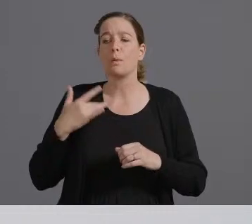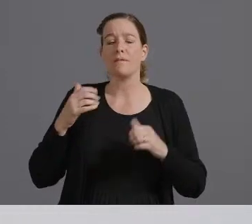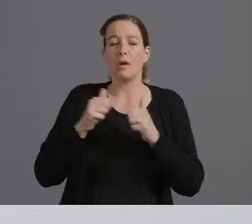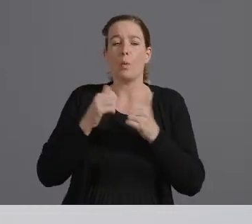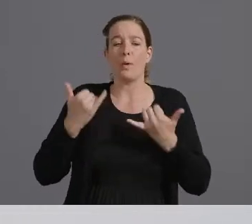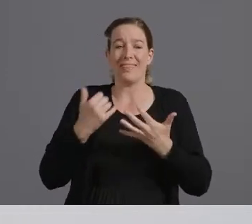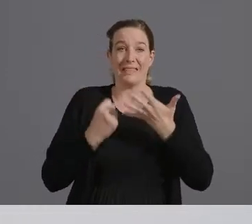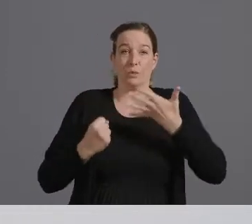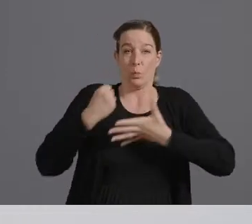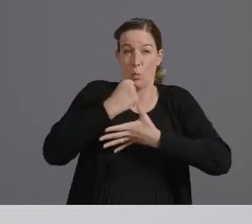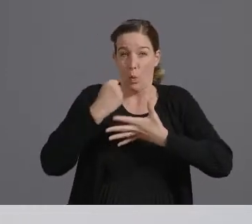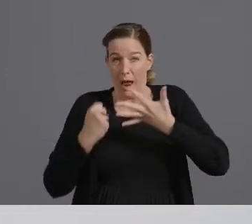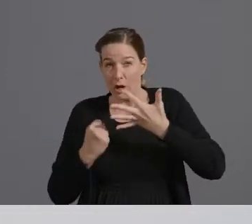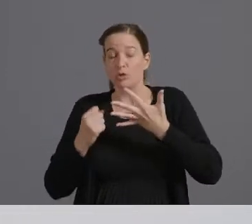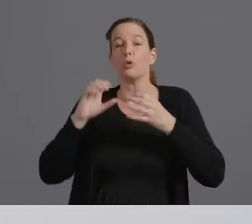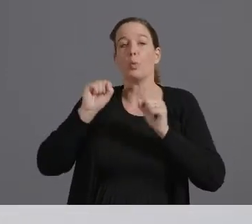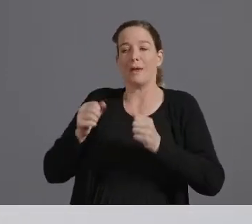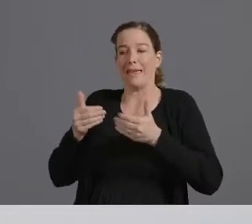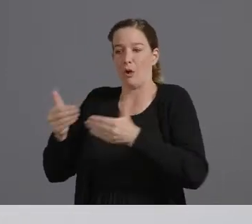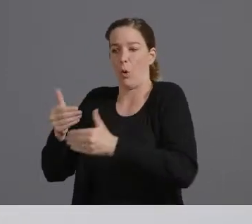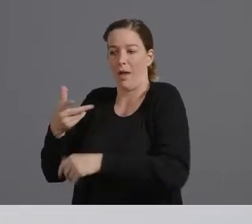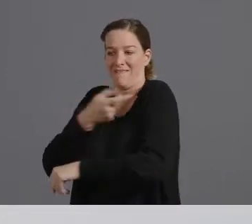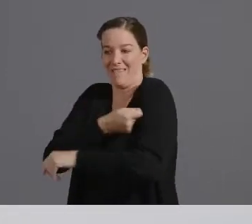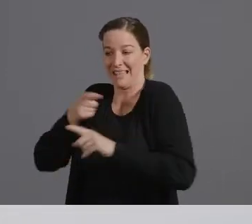workers that have to come into contact.